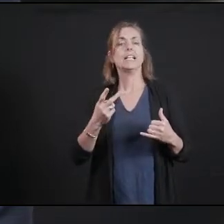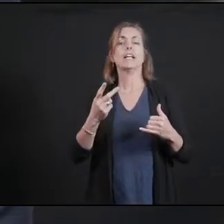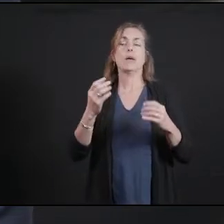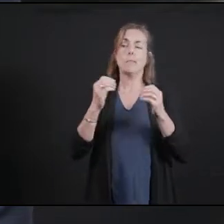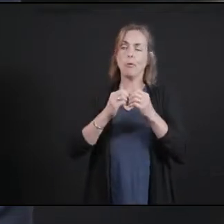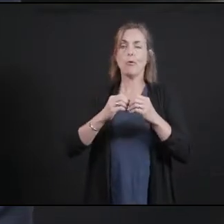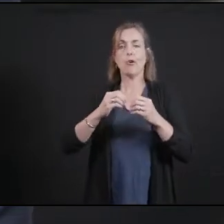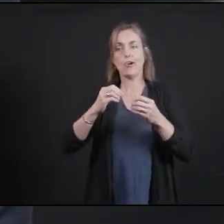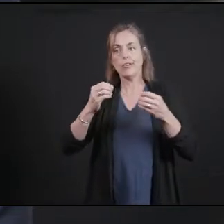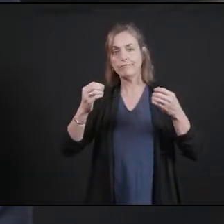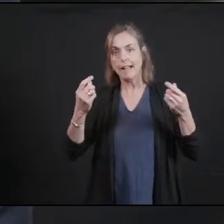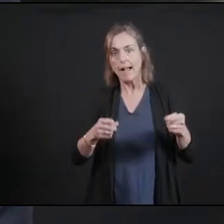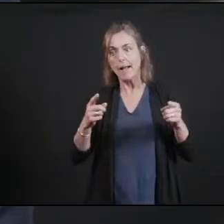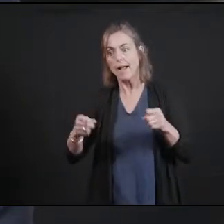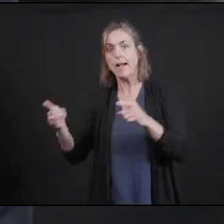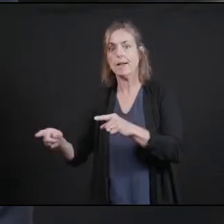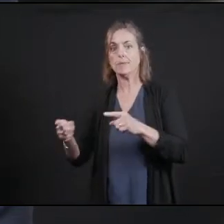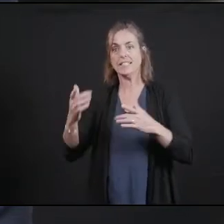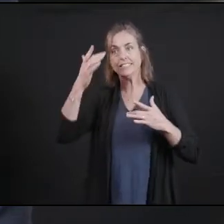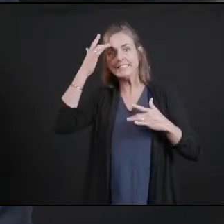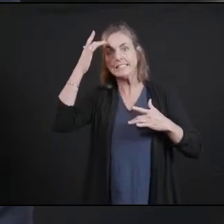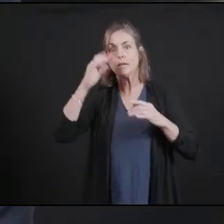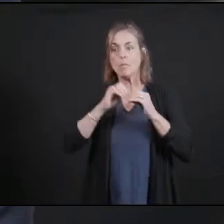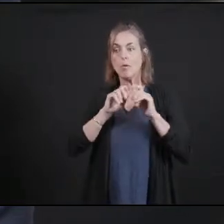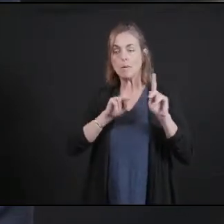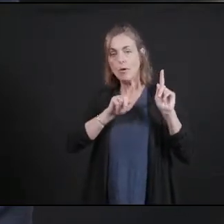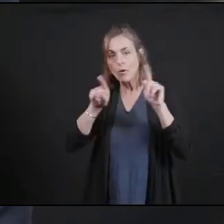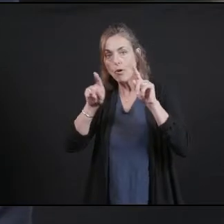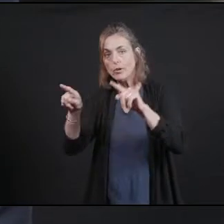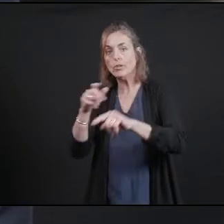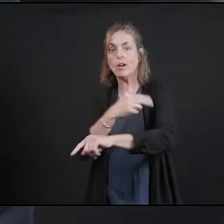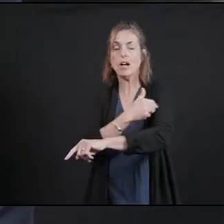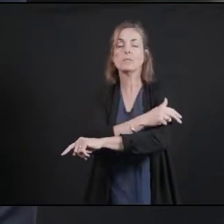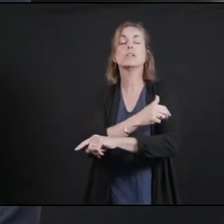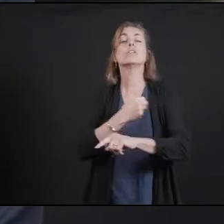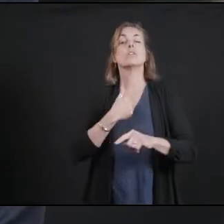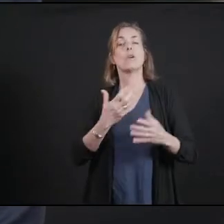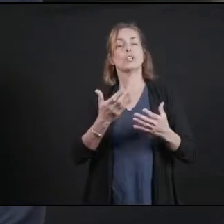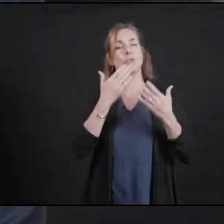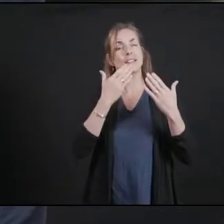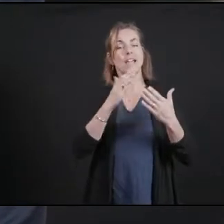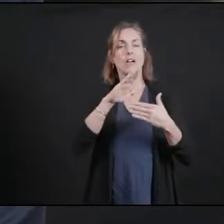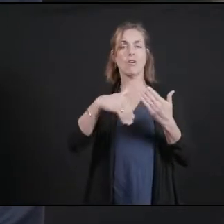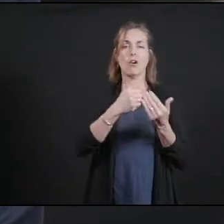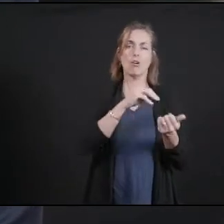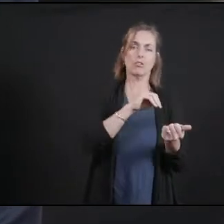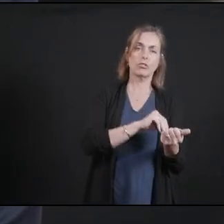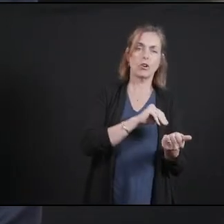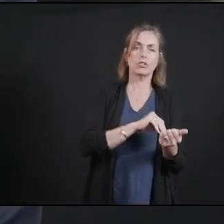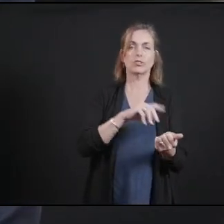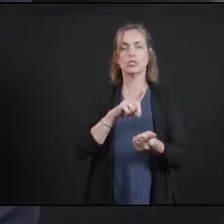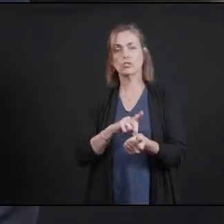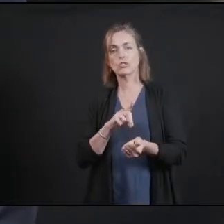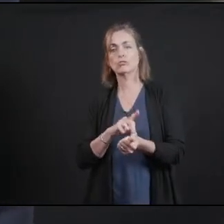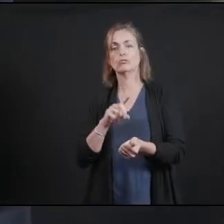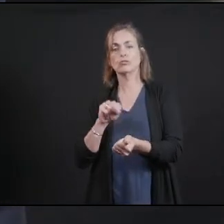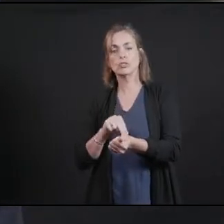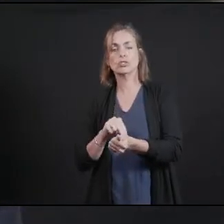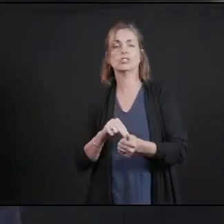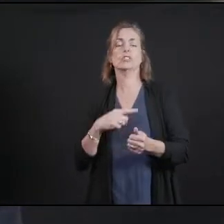and around campuses. Now that the hospitals are starting to see increased activity, I want to take